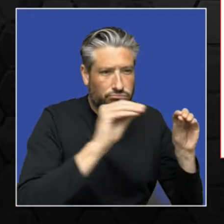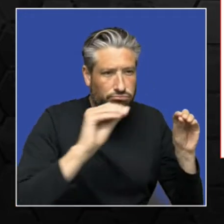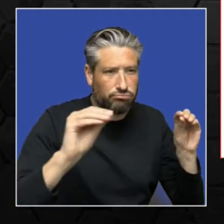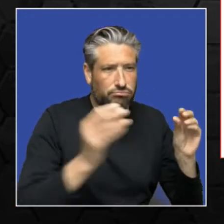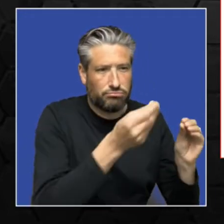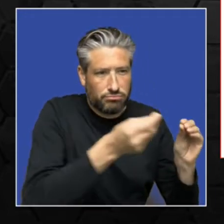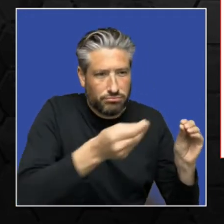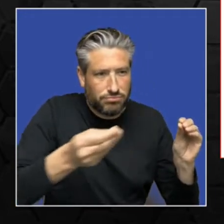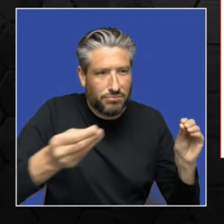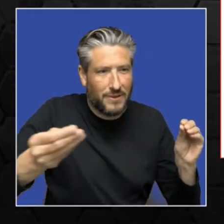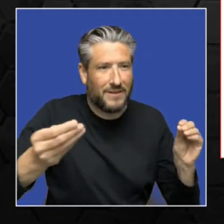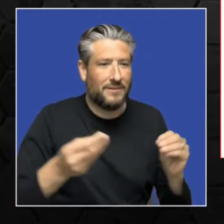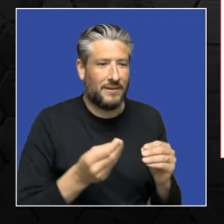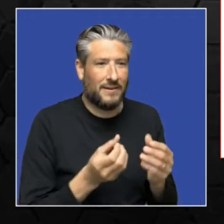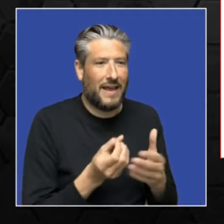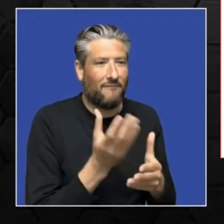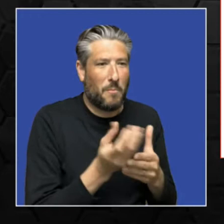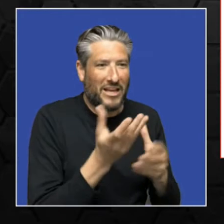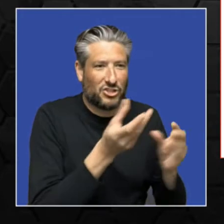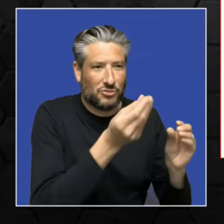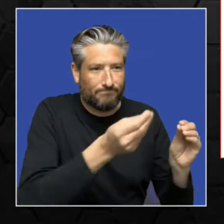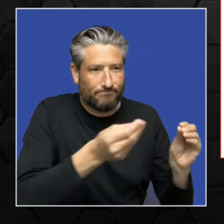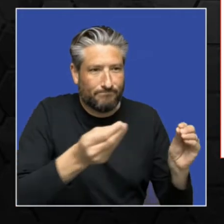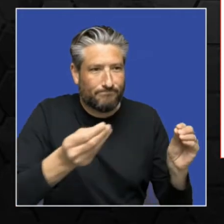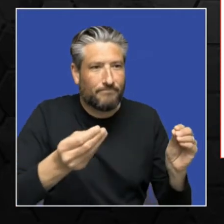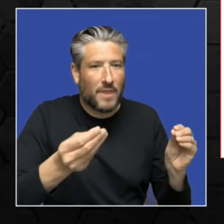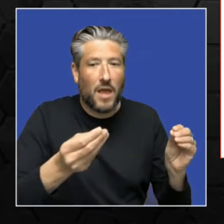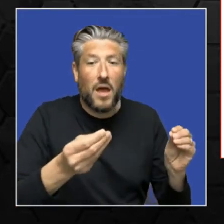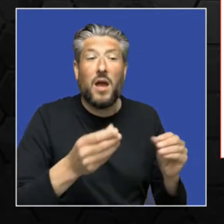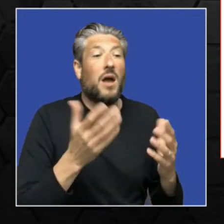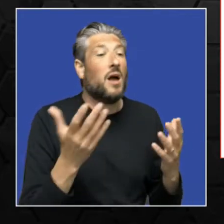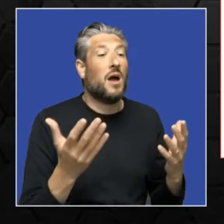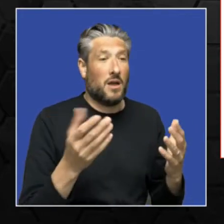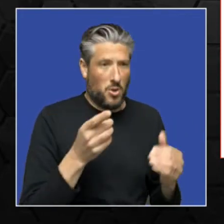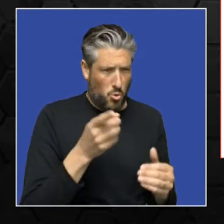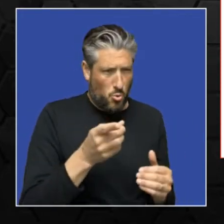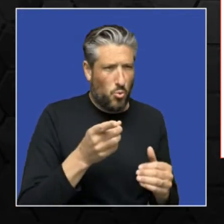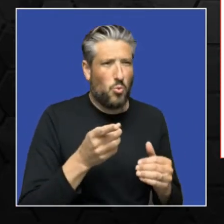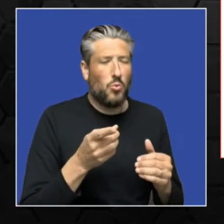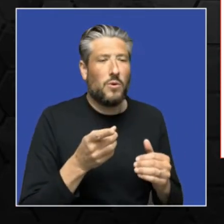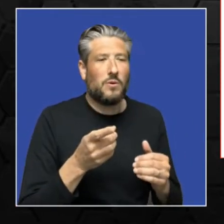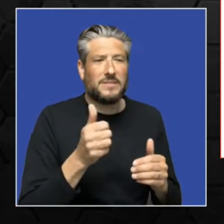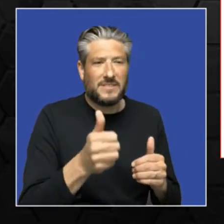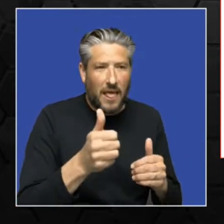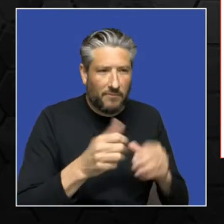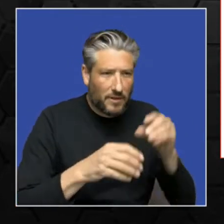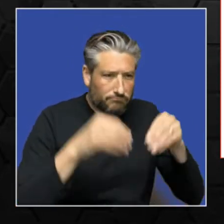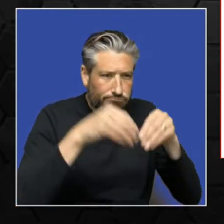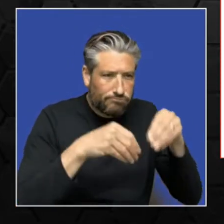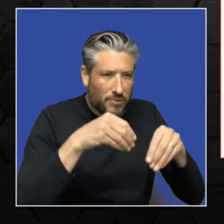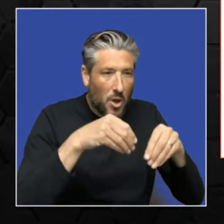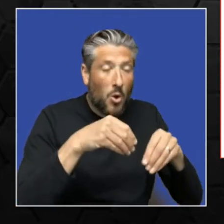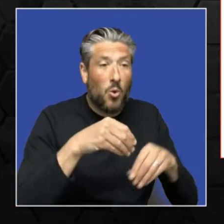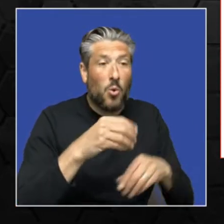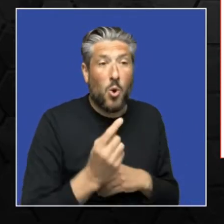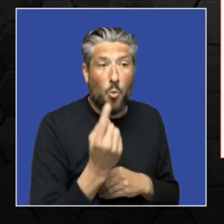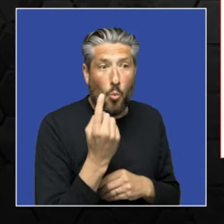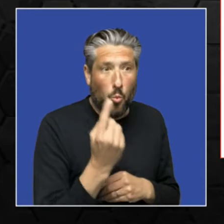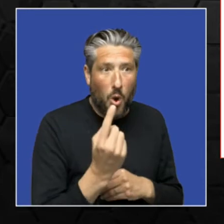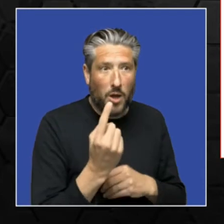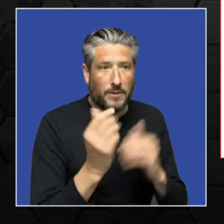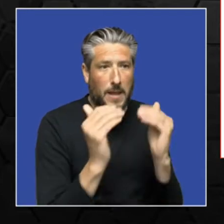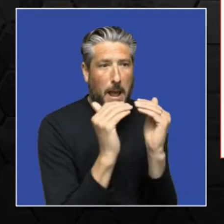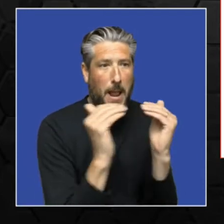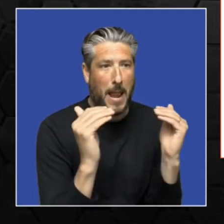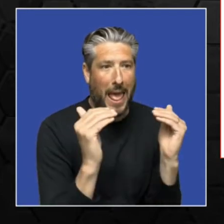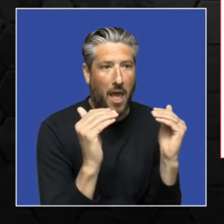you maybe will start with one hidden layer, and maybe with, let's say, 5 neurons in the hidden layer, and you would maybe train